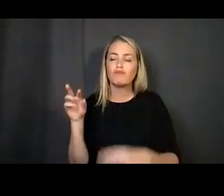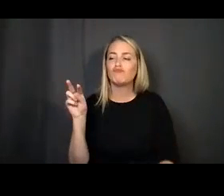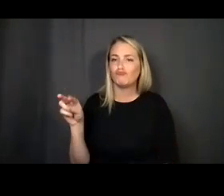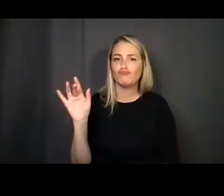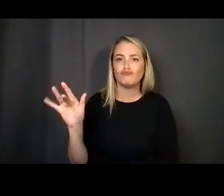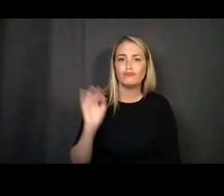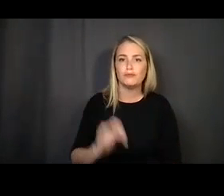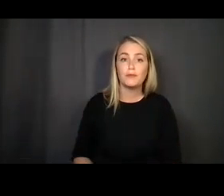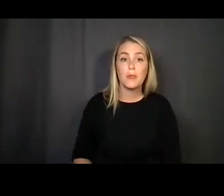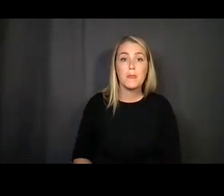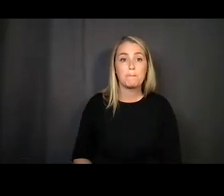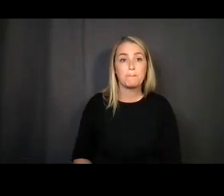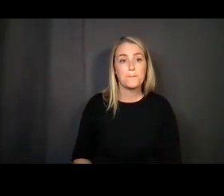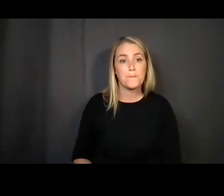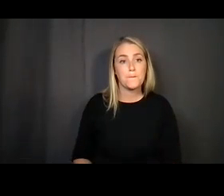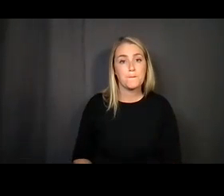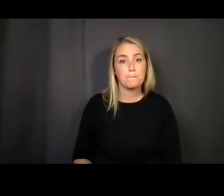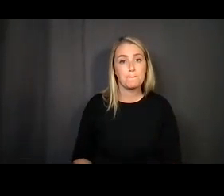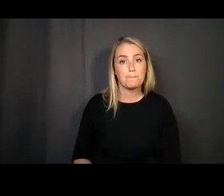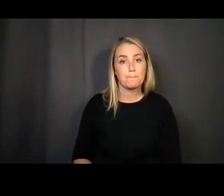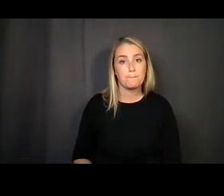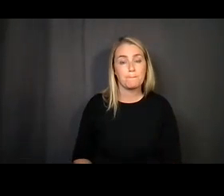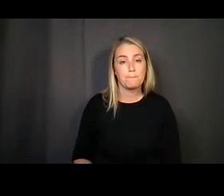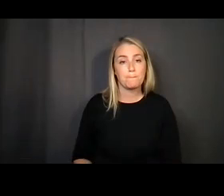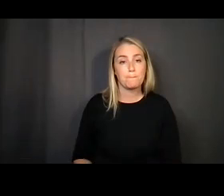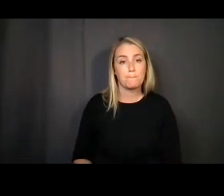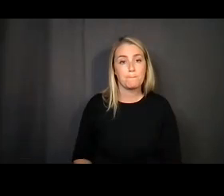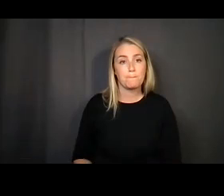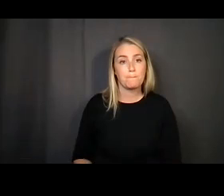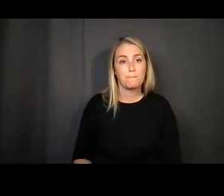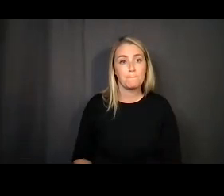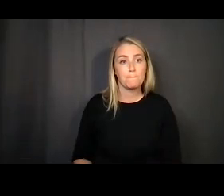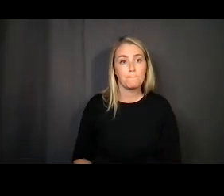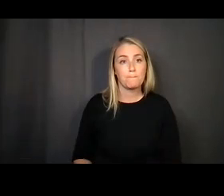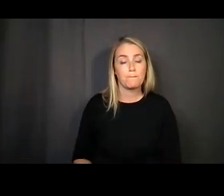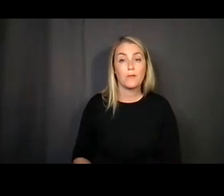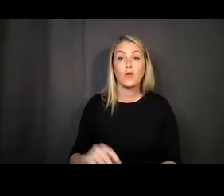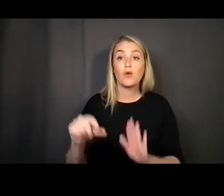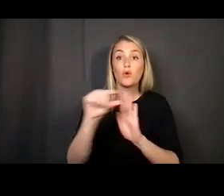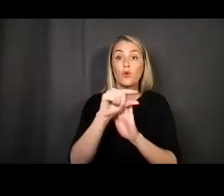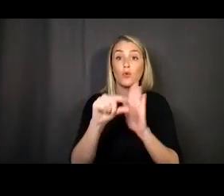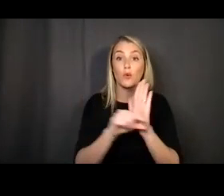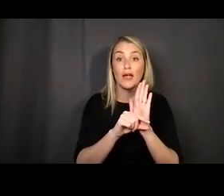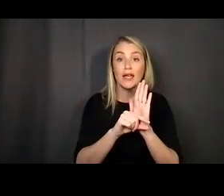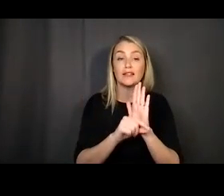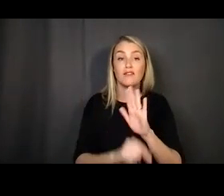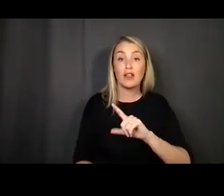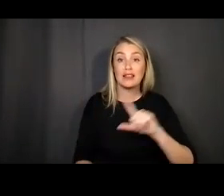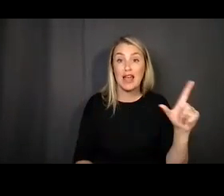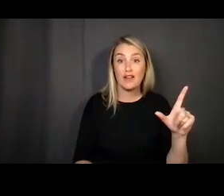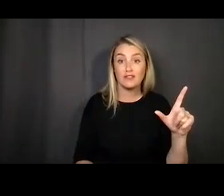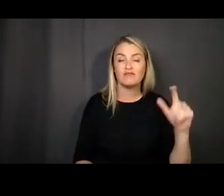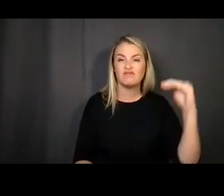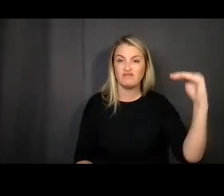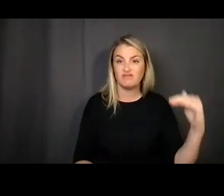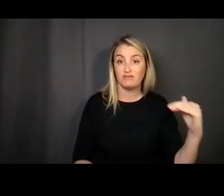en click el in the grades recuadro portion verde, on that left side, es donde ustedes which side podrán we're ver looking now esta on the screen, at the retroalimentación. left side grades,